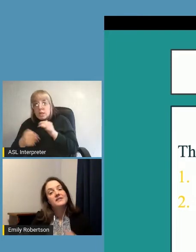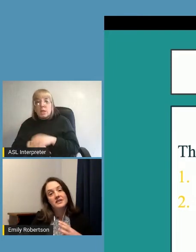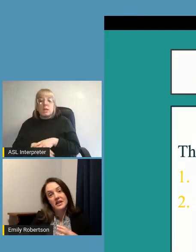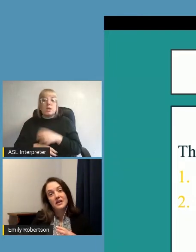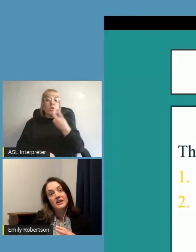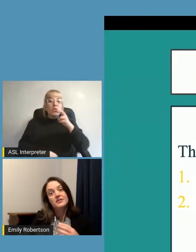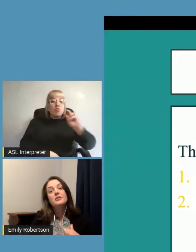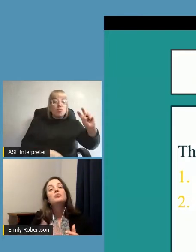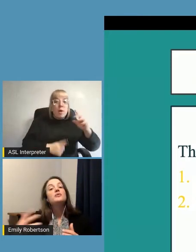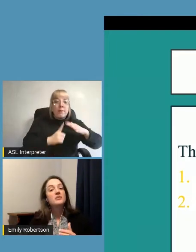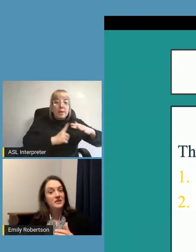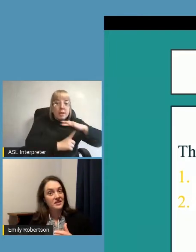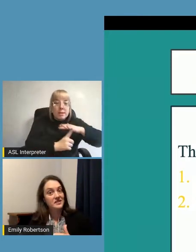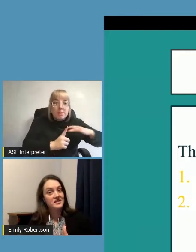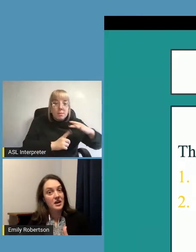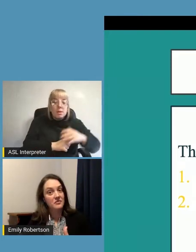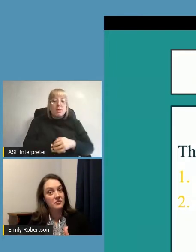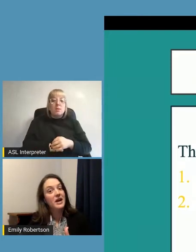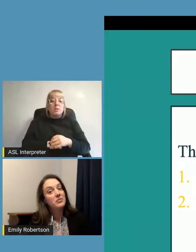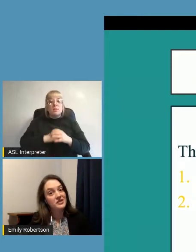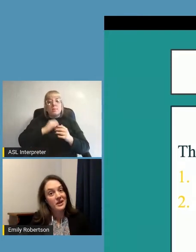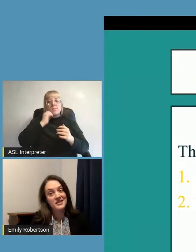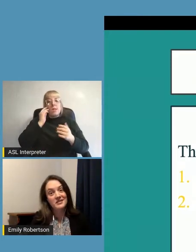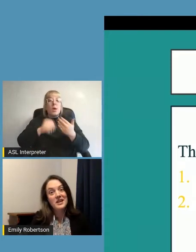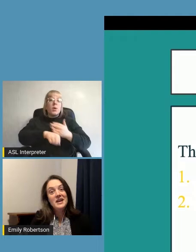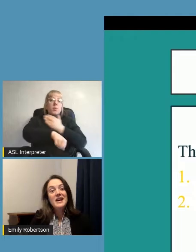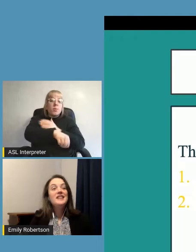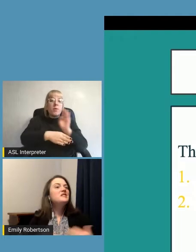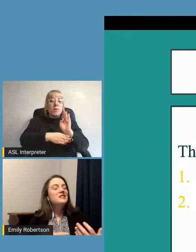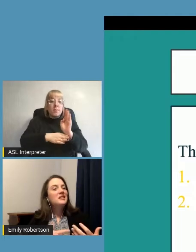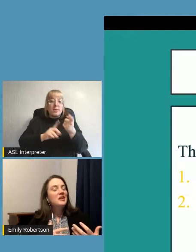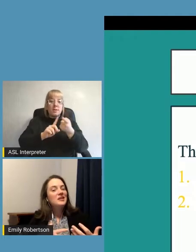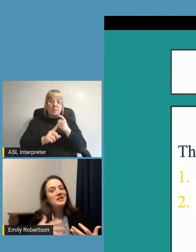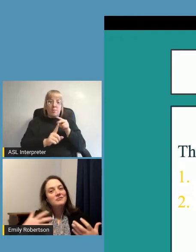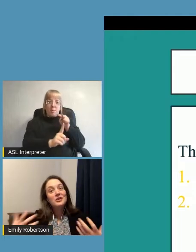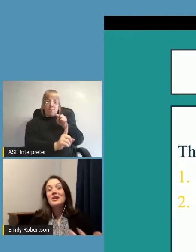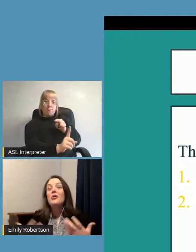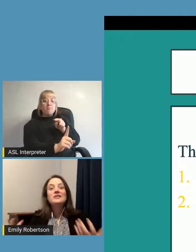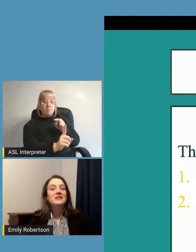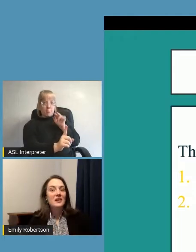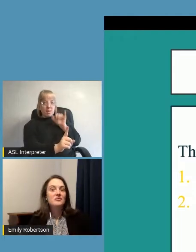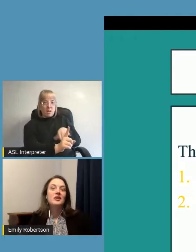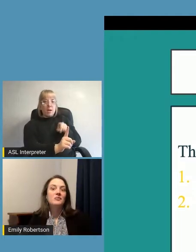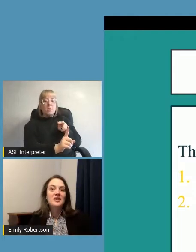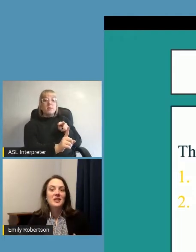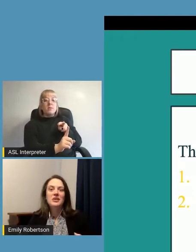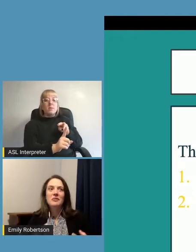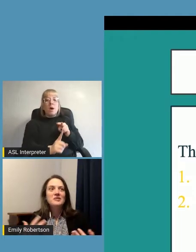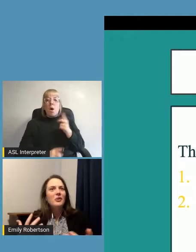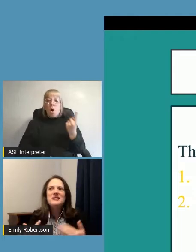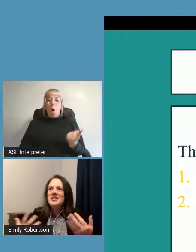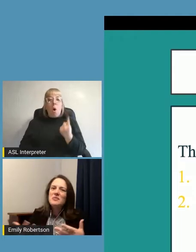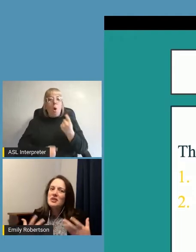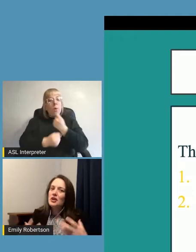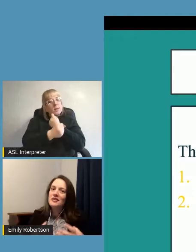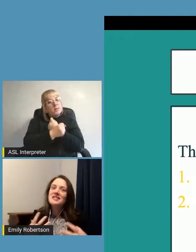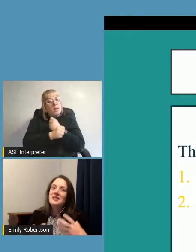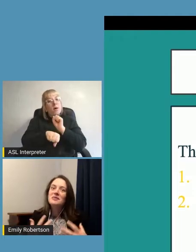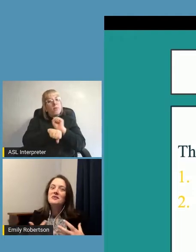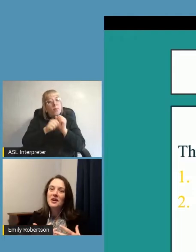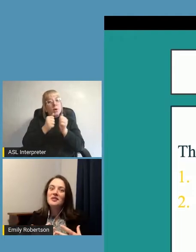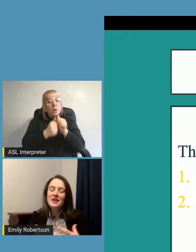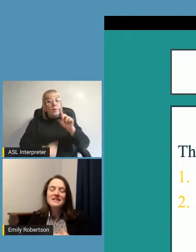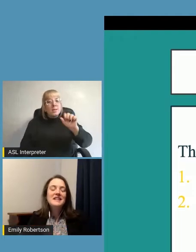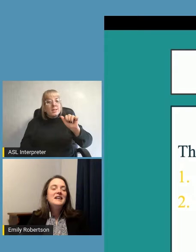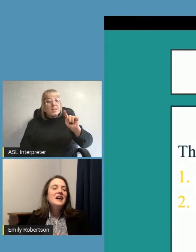and analyzing data to improve the business from that perspective. And just really always loved working with data, but I was always a little bit nervous and